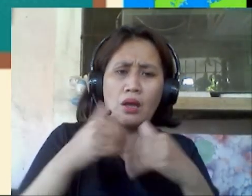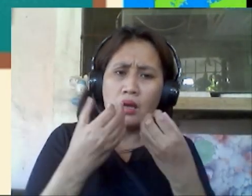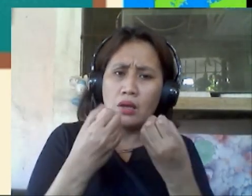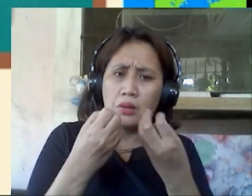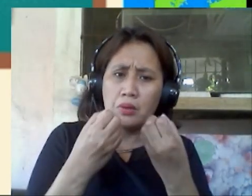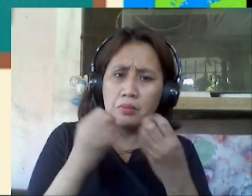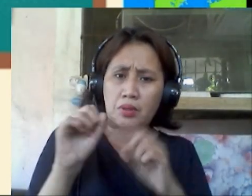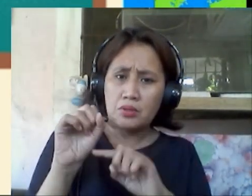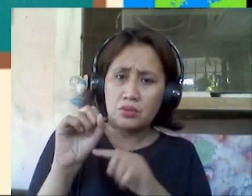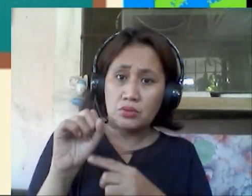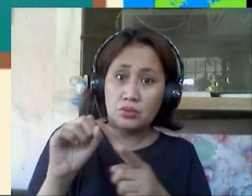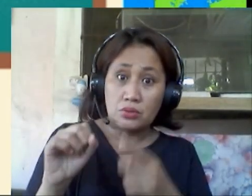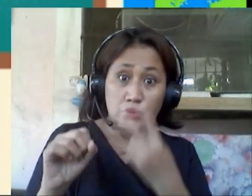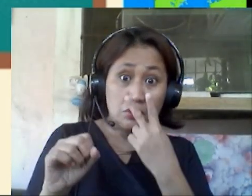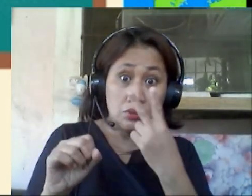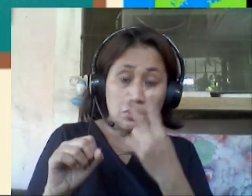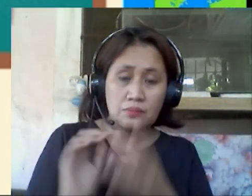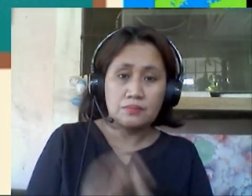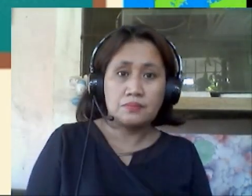sources do you see?